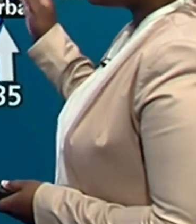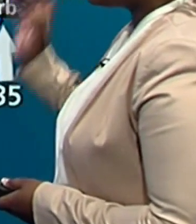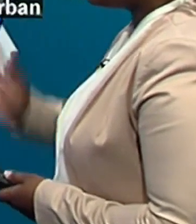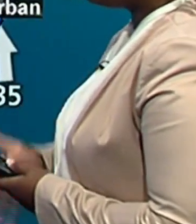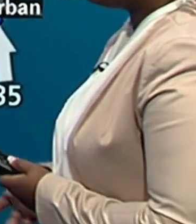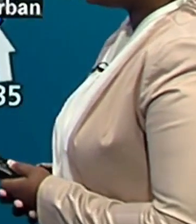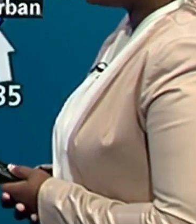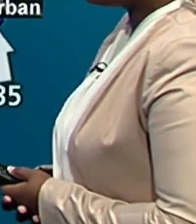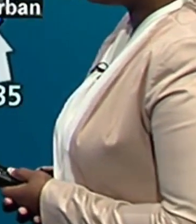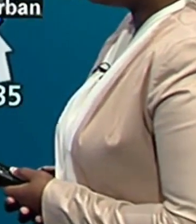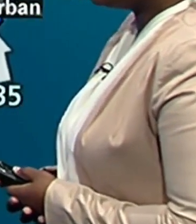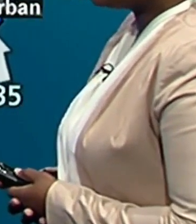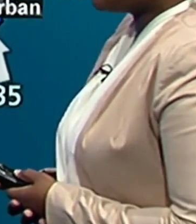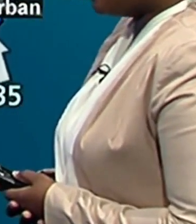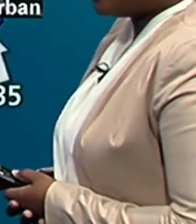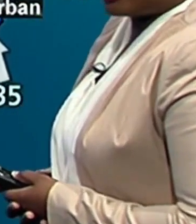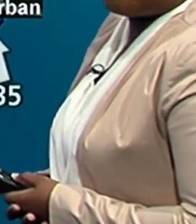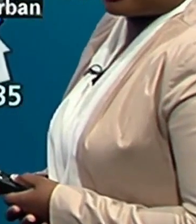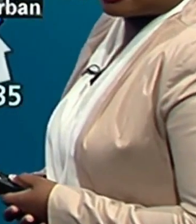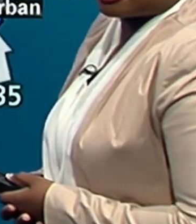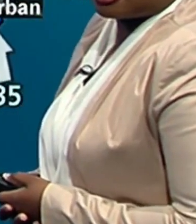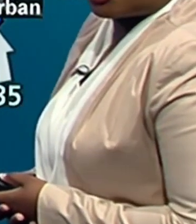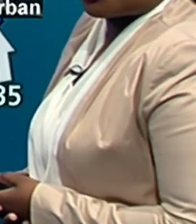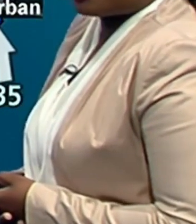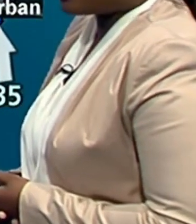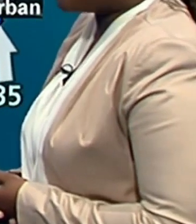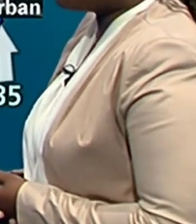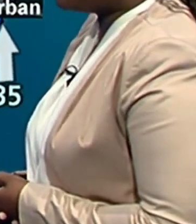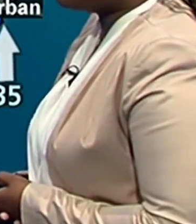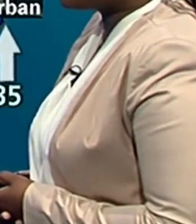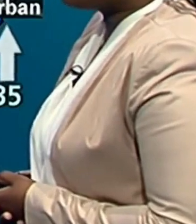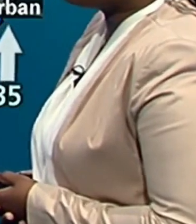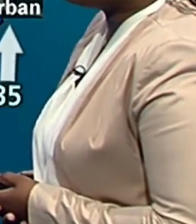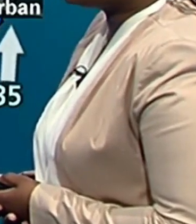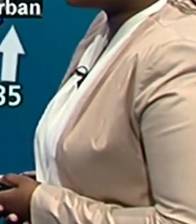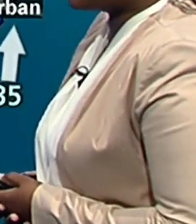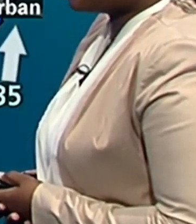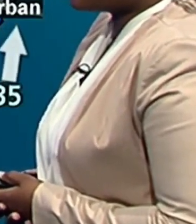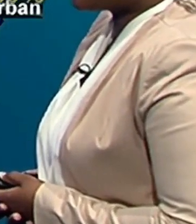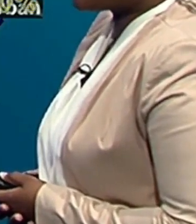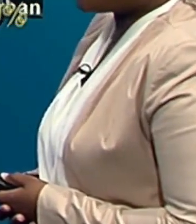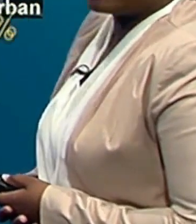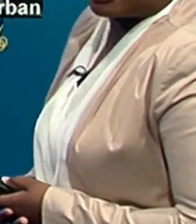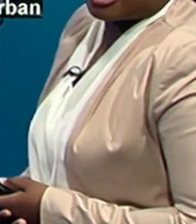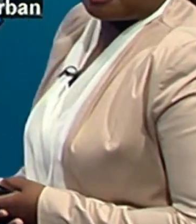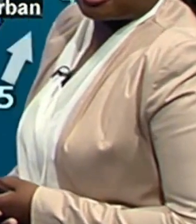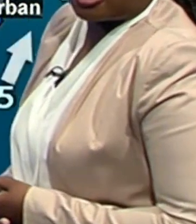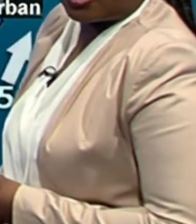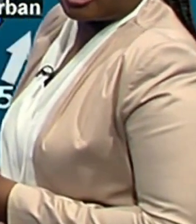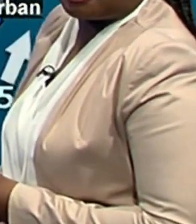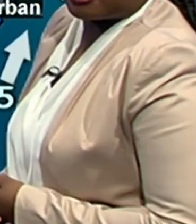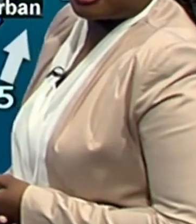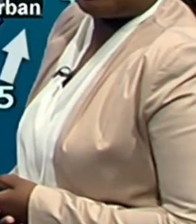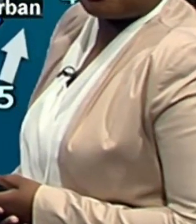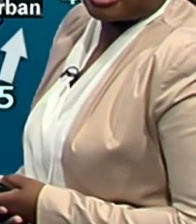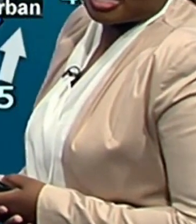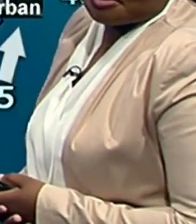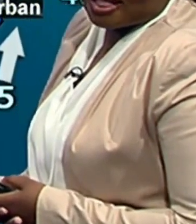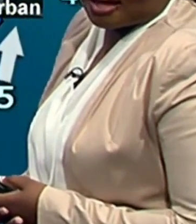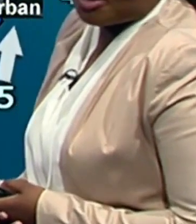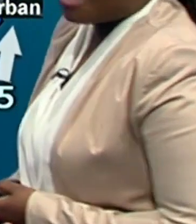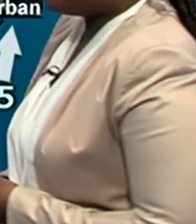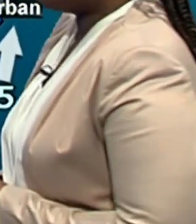tse di maatla ka kwa provinceng ya ka kwa KwaZulu-Natal ka diperesente di le 80 mme ka kwa provinceng ya ka kwa Western Cape le teng go tla itemogela